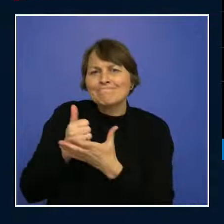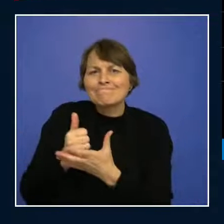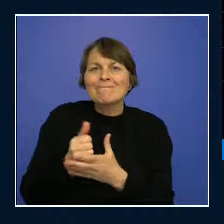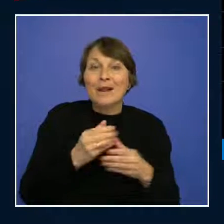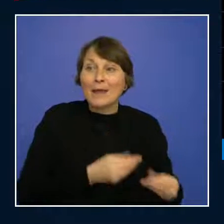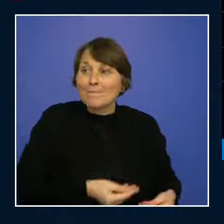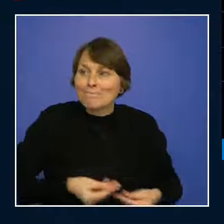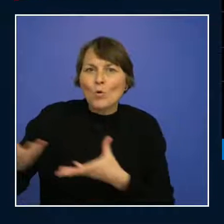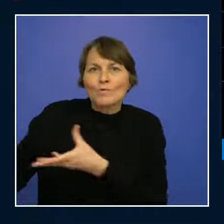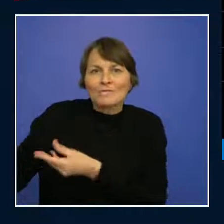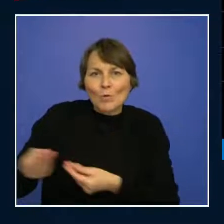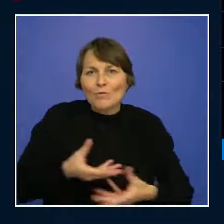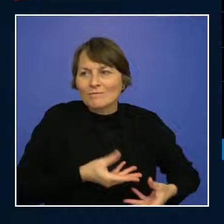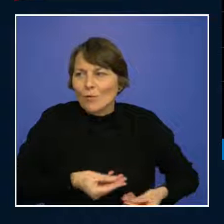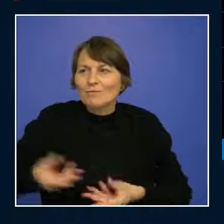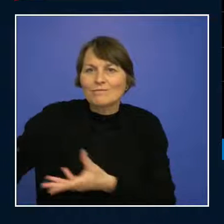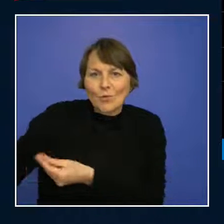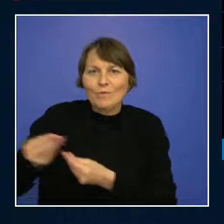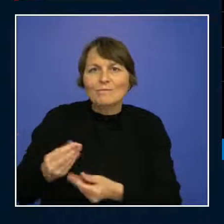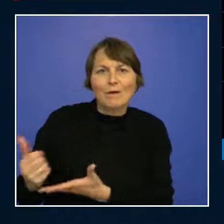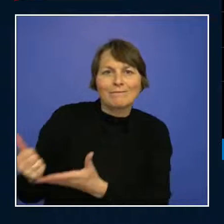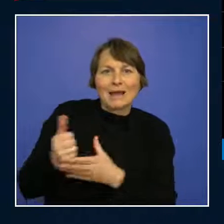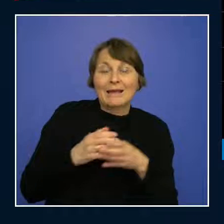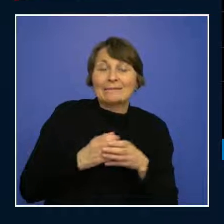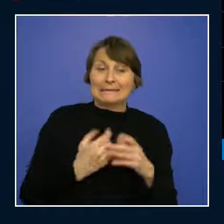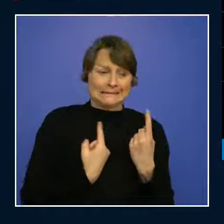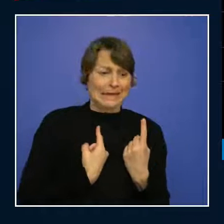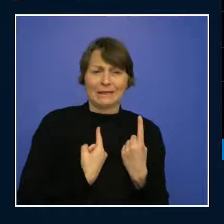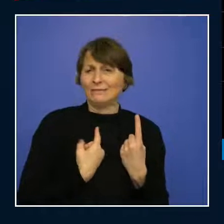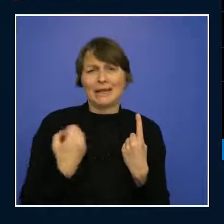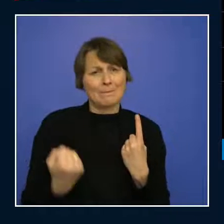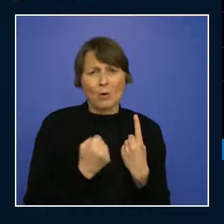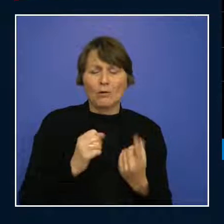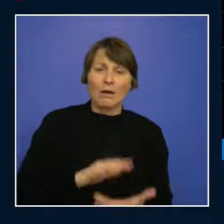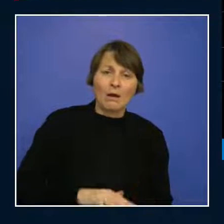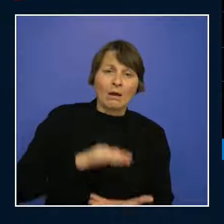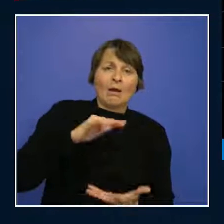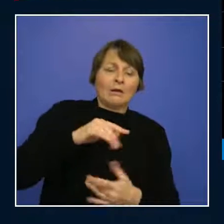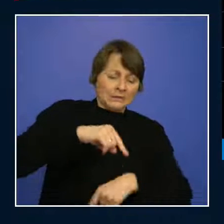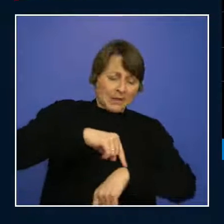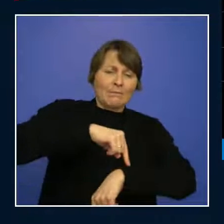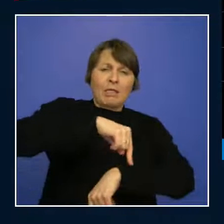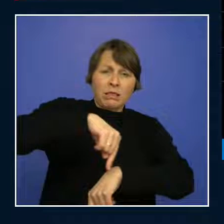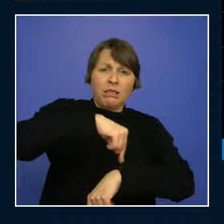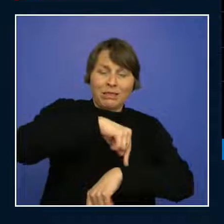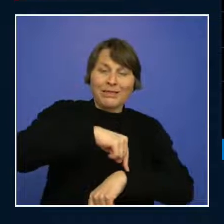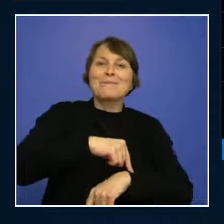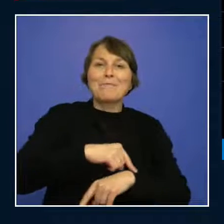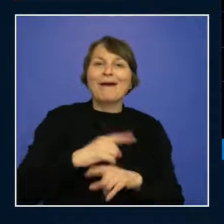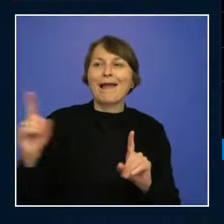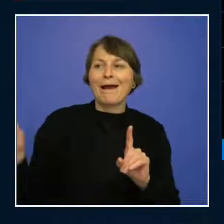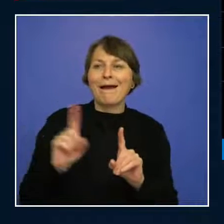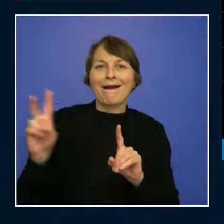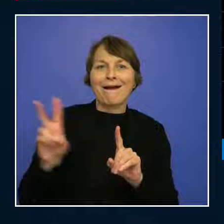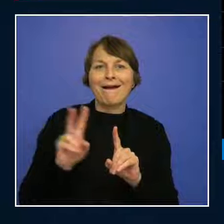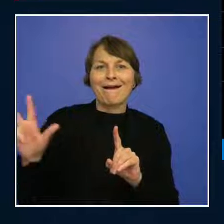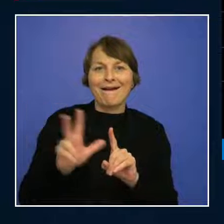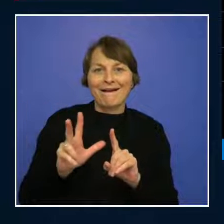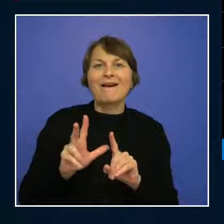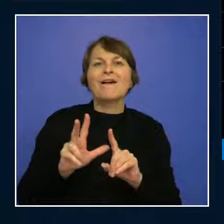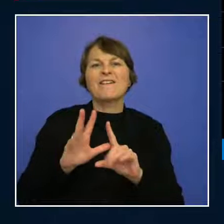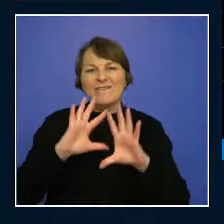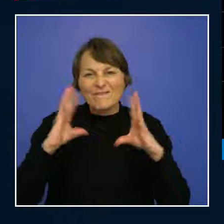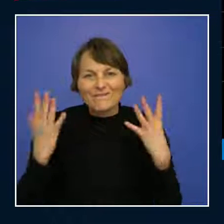about distributing that workload, because if you were to do it yourself, it would take a lot longer. Hopefully with friends and family helping you, then you would get through the